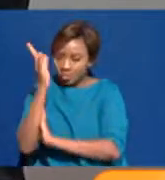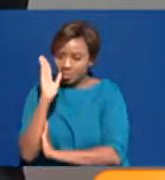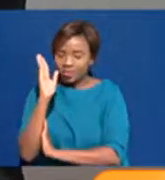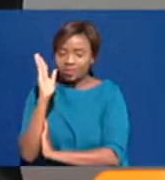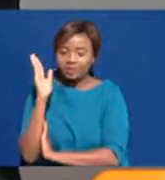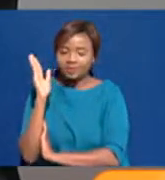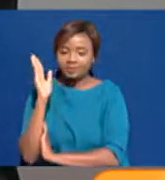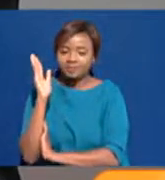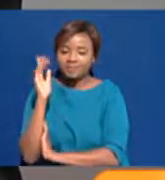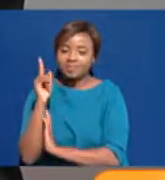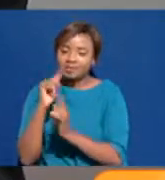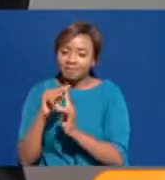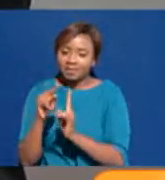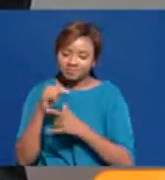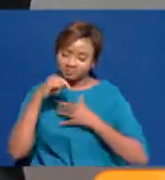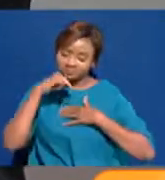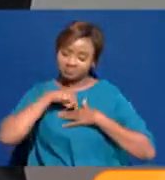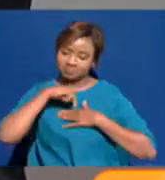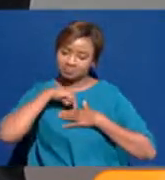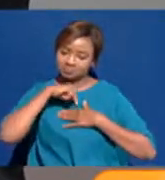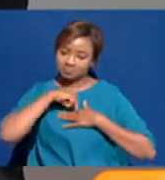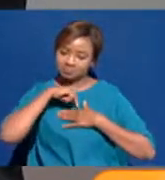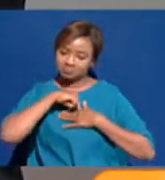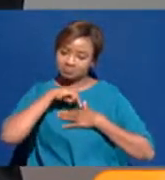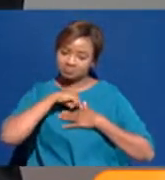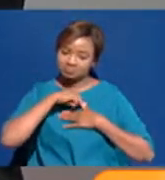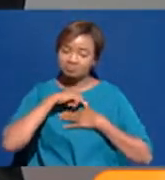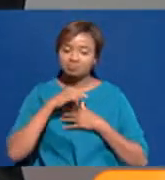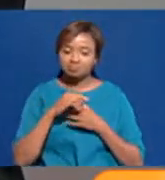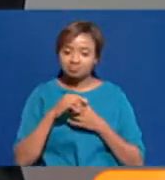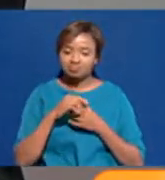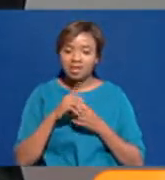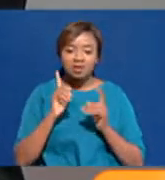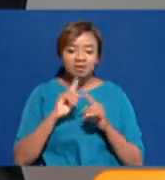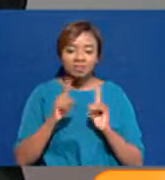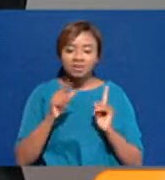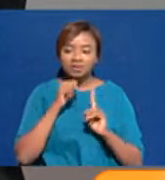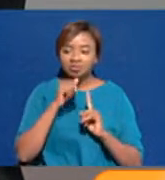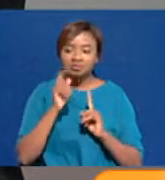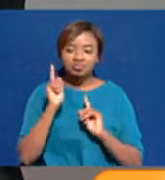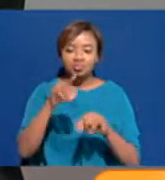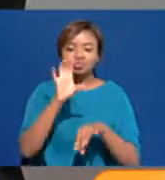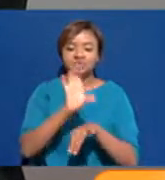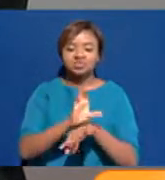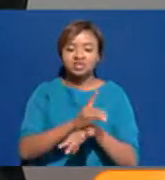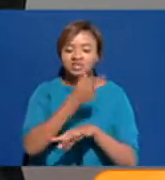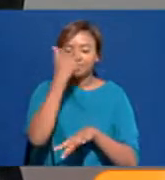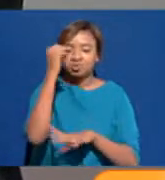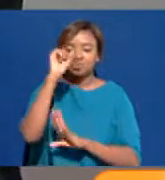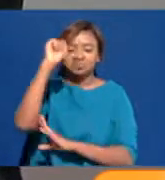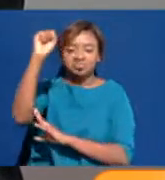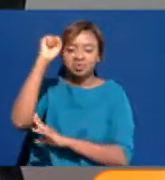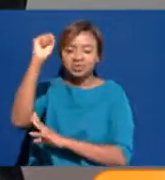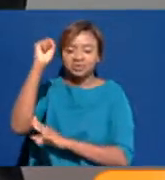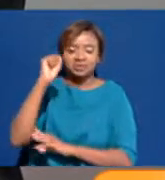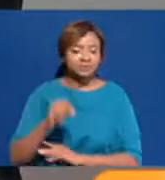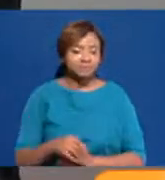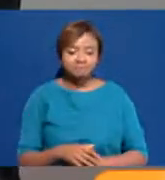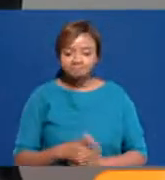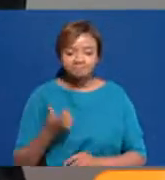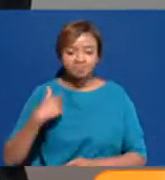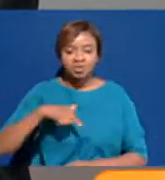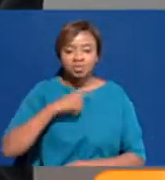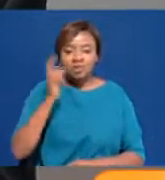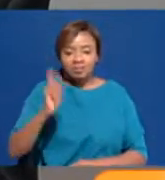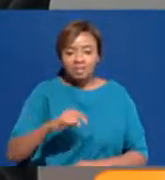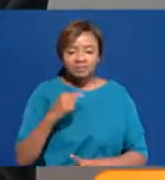and honestly, and not use that platform for politics. I think we must continually say this and call it out to